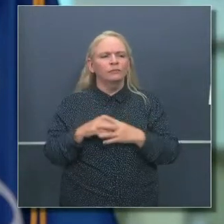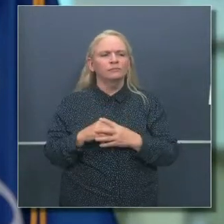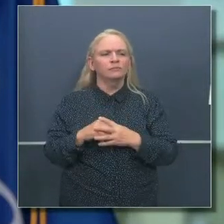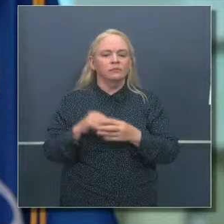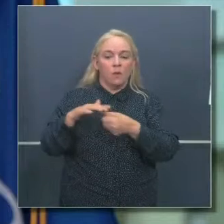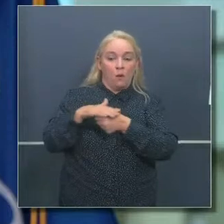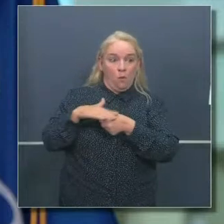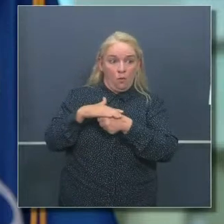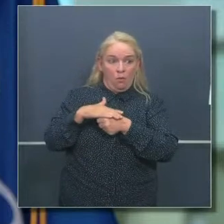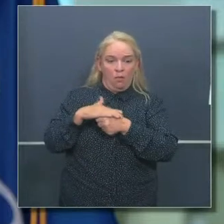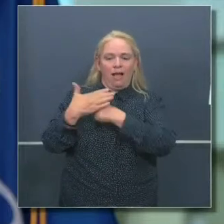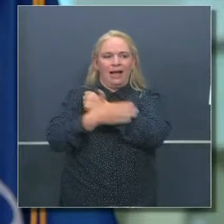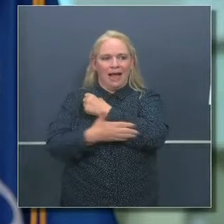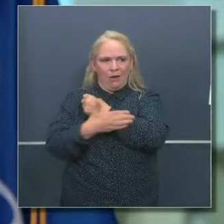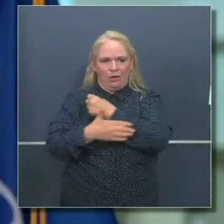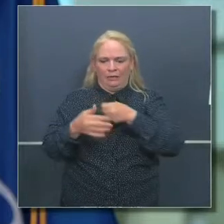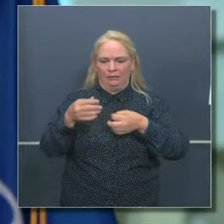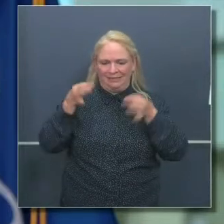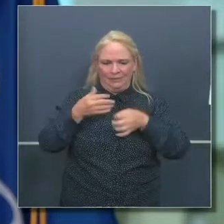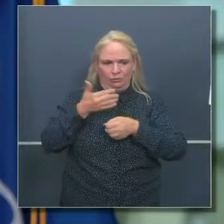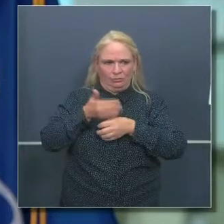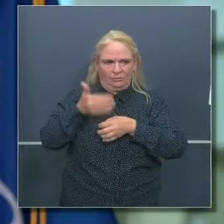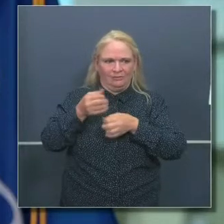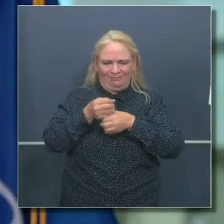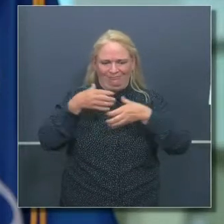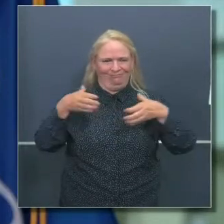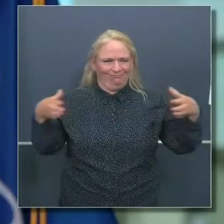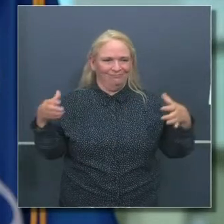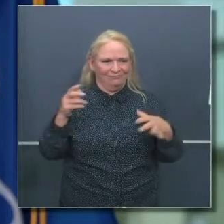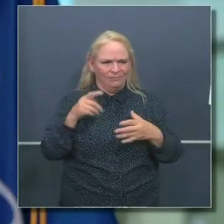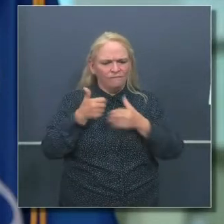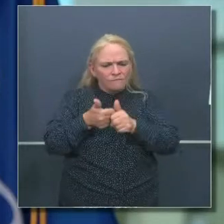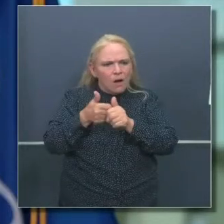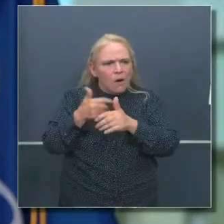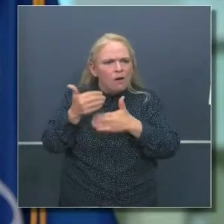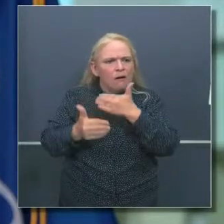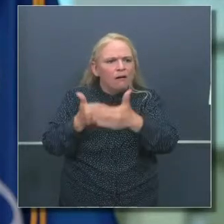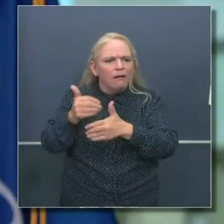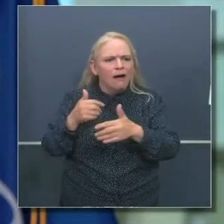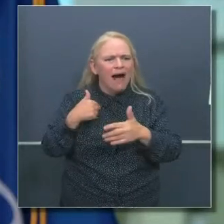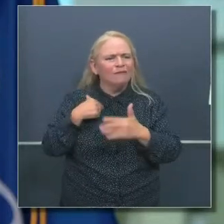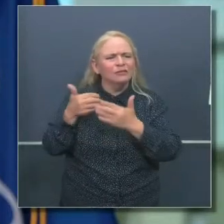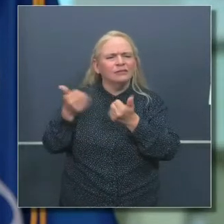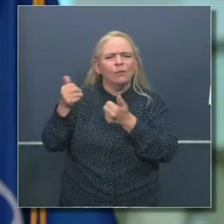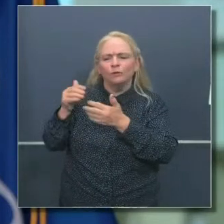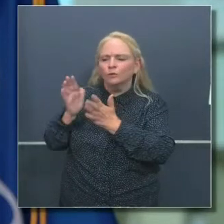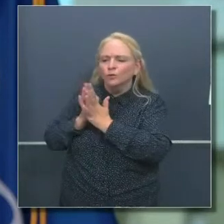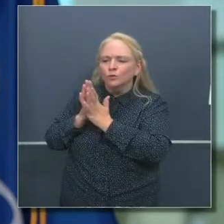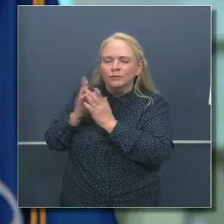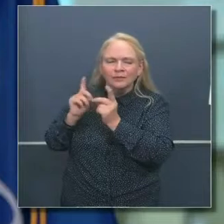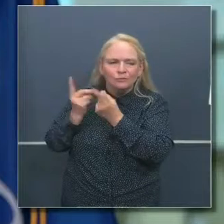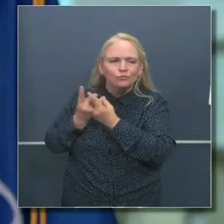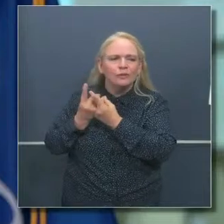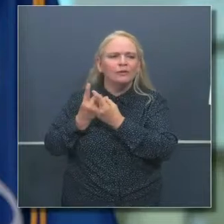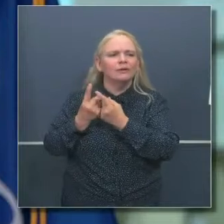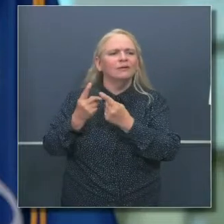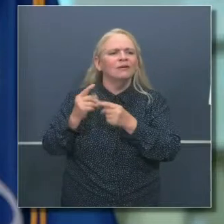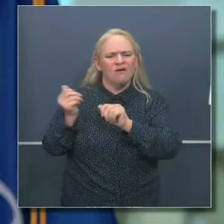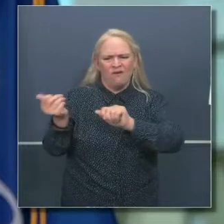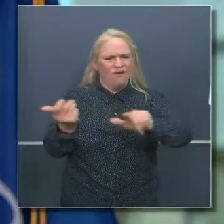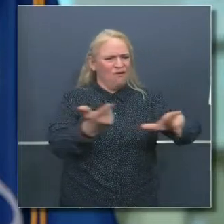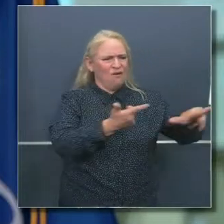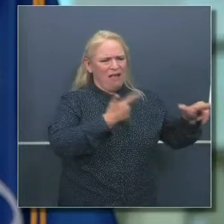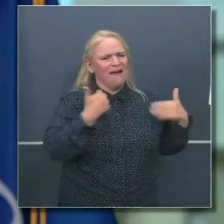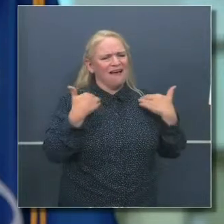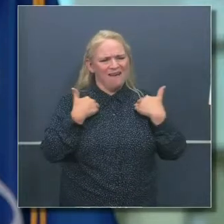California has over 1,000 school districts, independently elected school boards. It has enforcement mechanisms that exist and